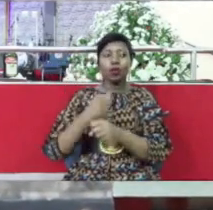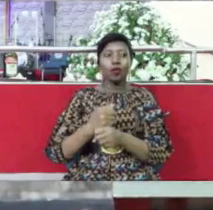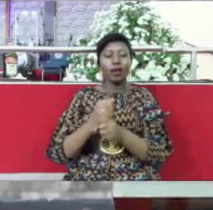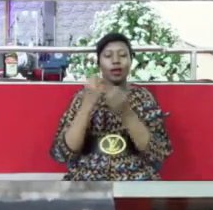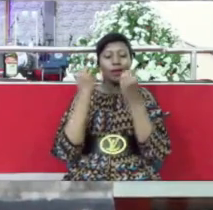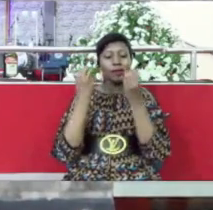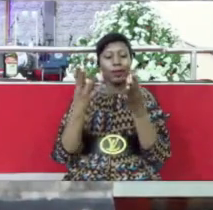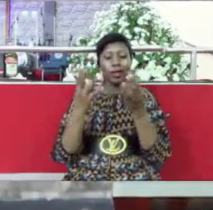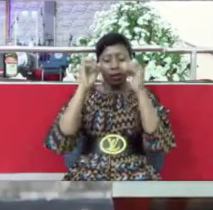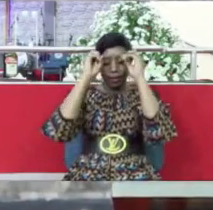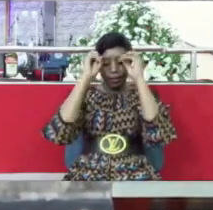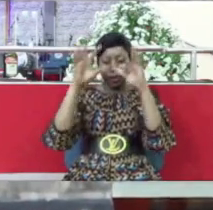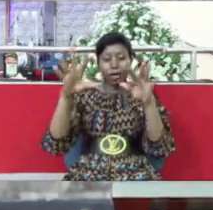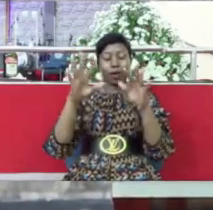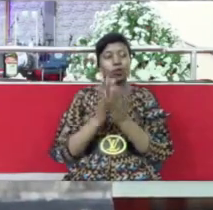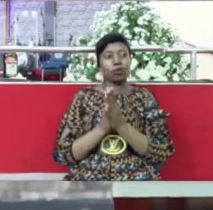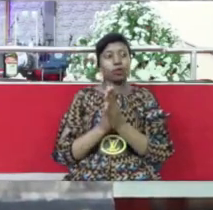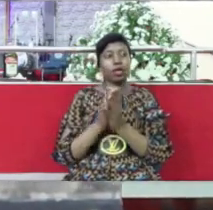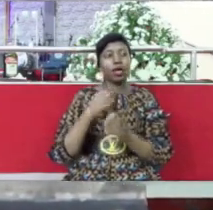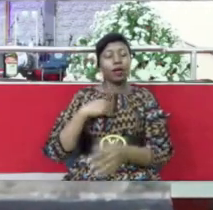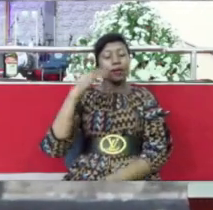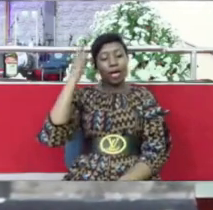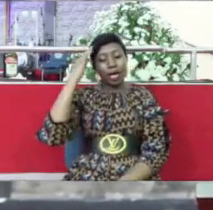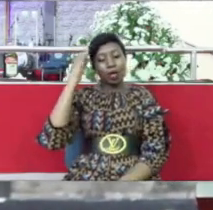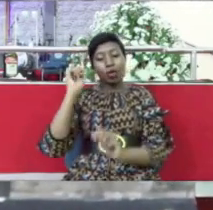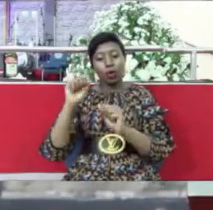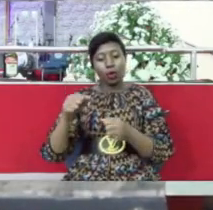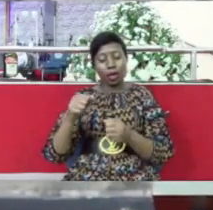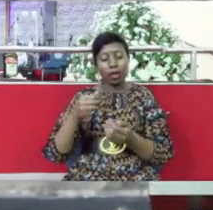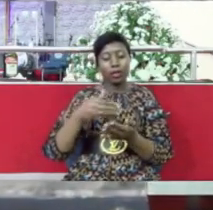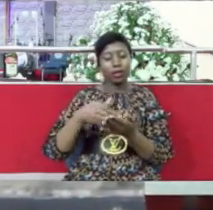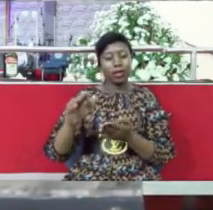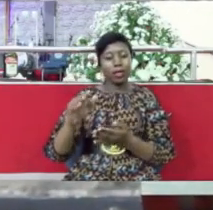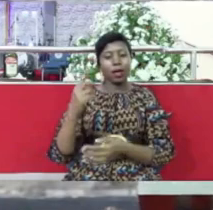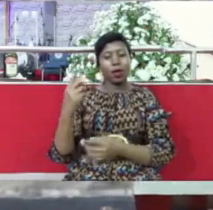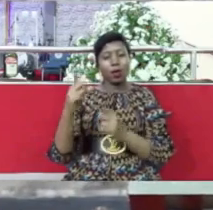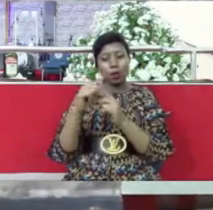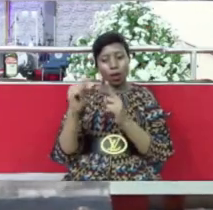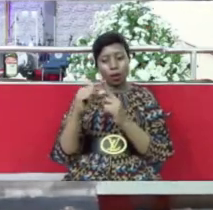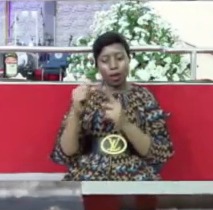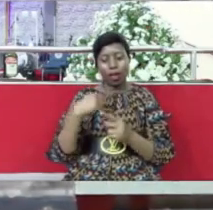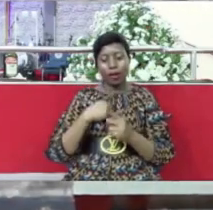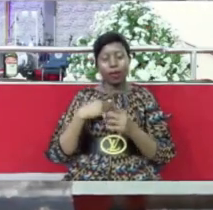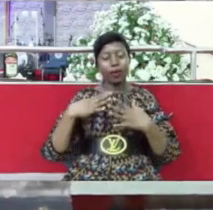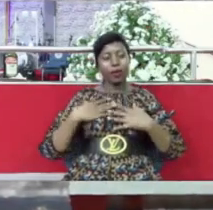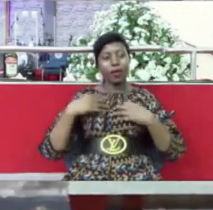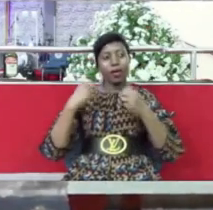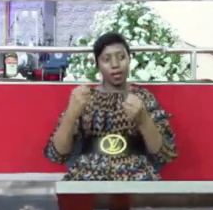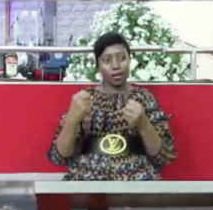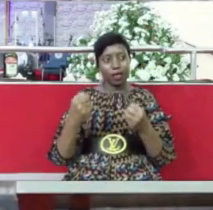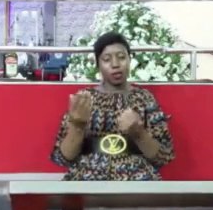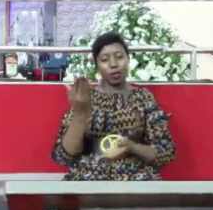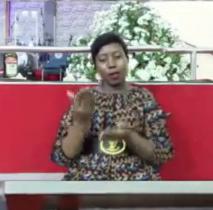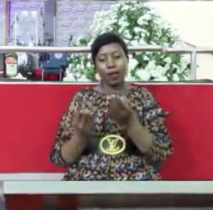sana miracles. Na ninajua unaweza tuma neno moja. And I know you can send one word. Na nikapona. I'll be healed. Ama nikasaidika. And I will be helped.